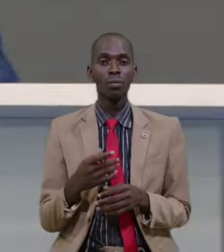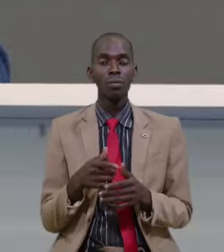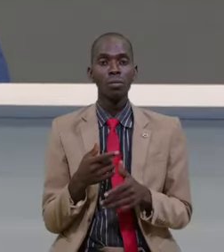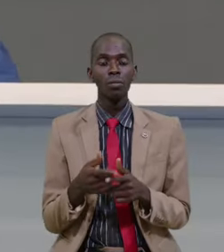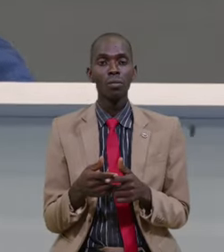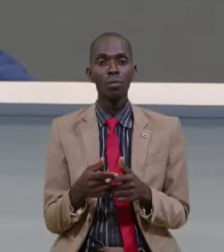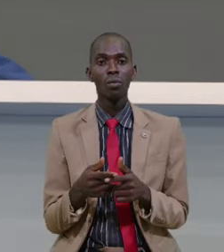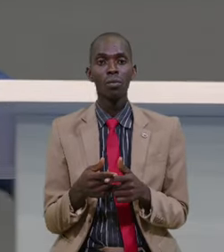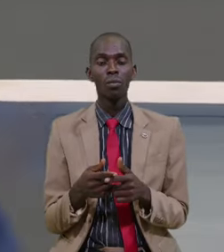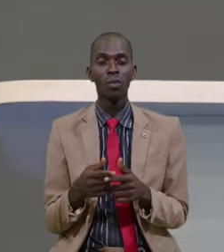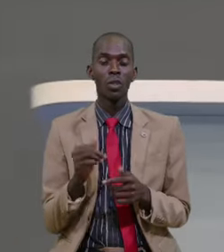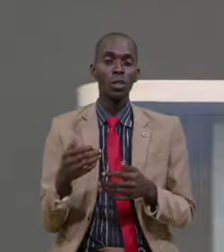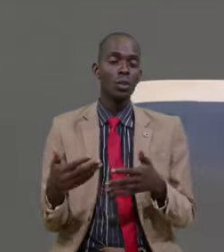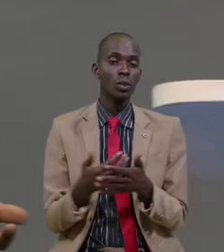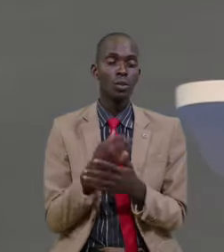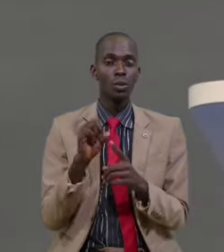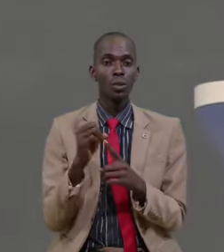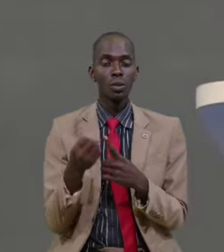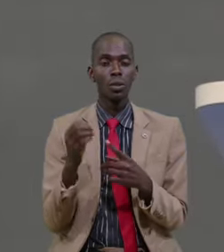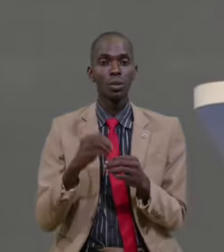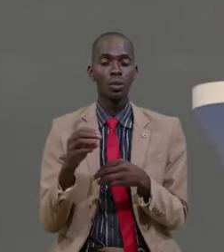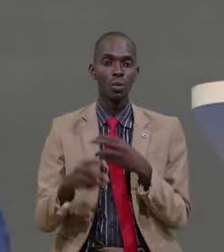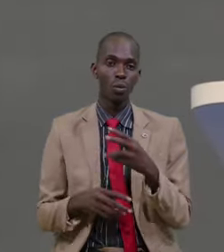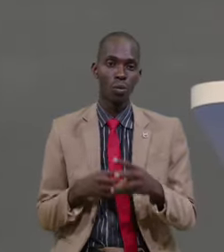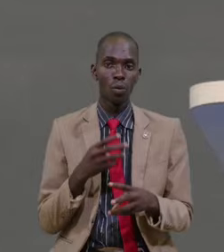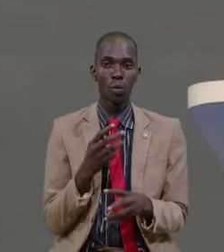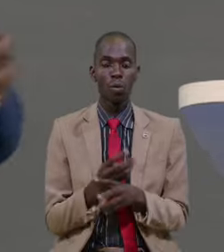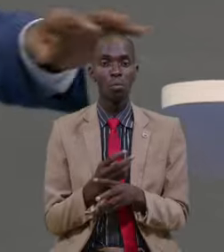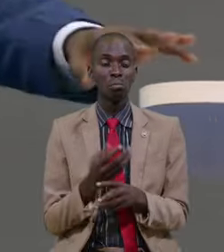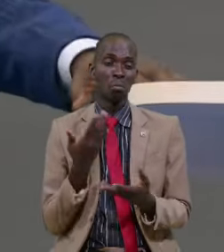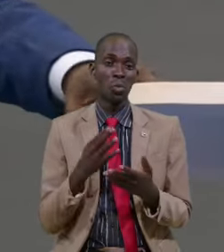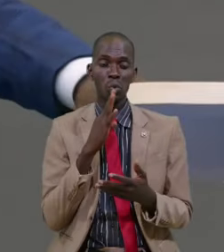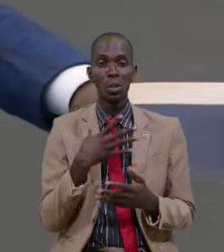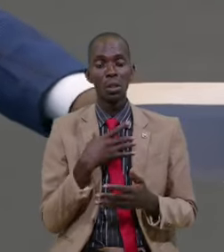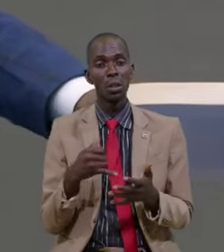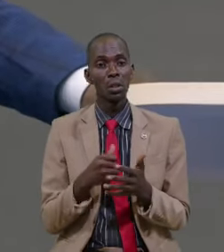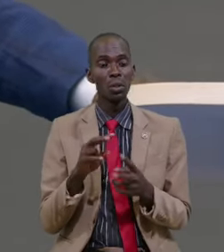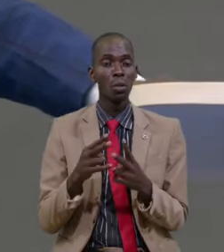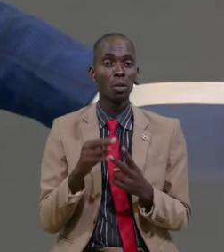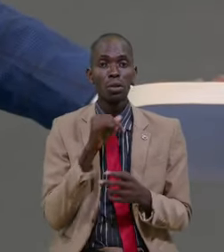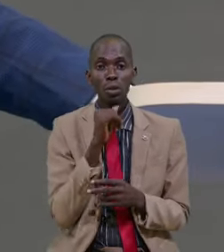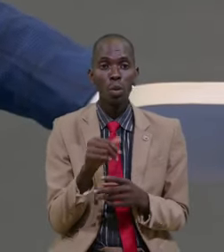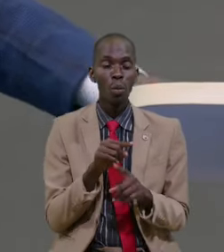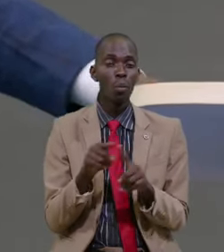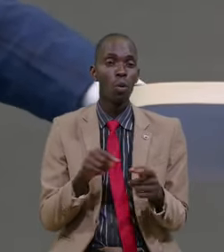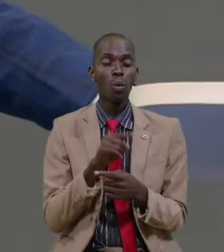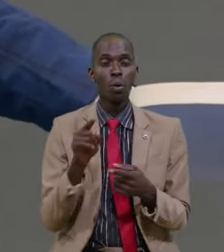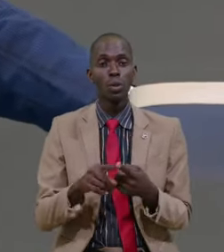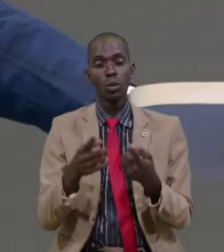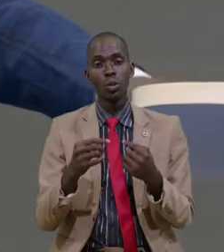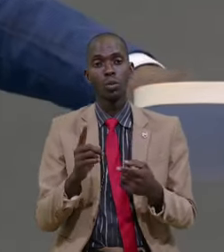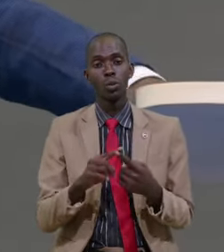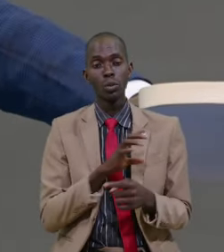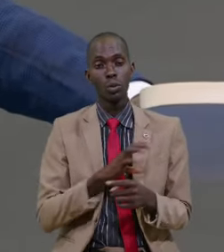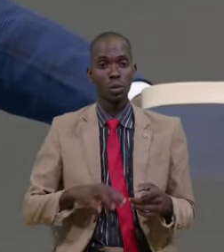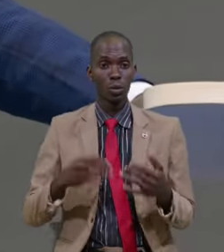amidst society in the world. And corruption comes, whether we like it or not. But when you come to Christ tonight,